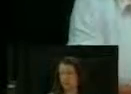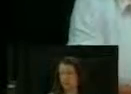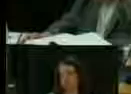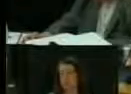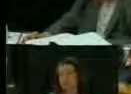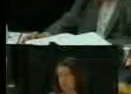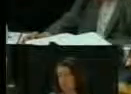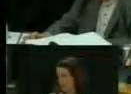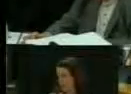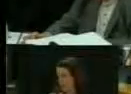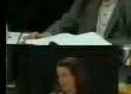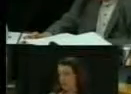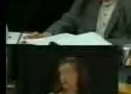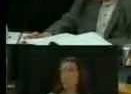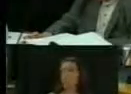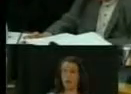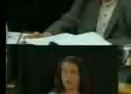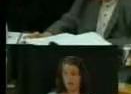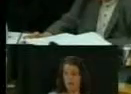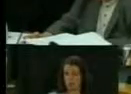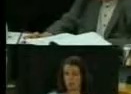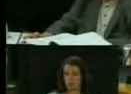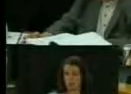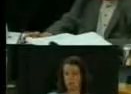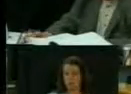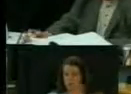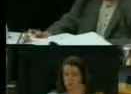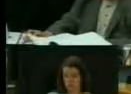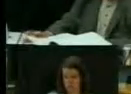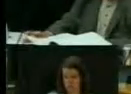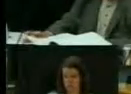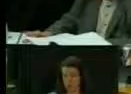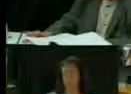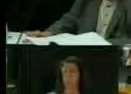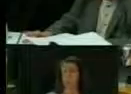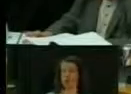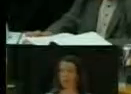Kaywood. The question, with the original